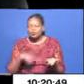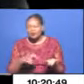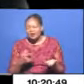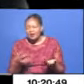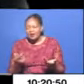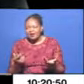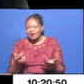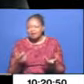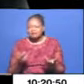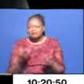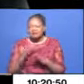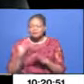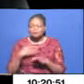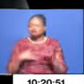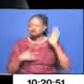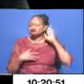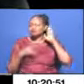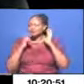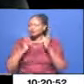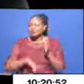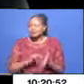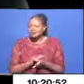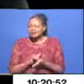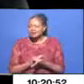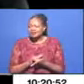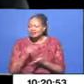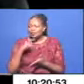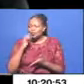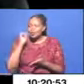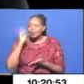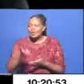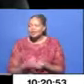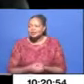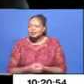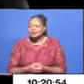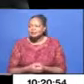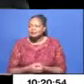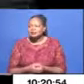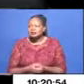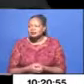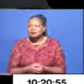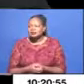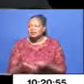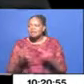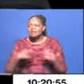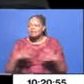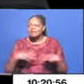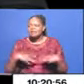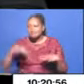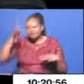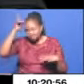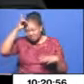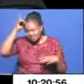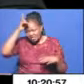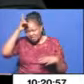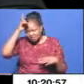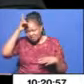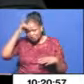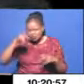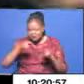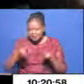I was listening to him and was saying, who will let the villager at home there in my place know